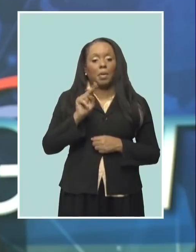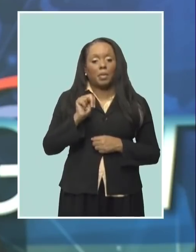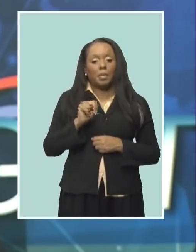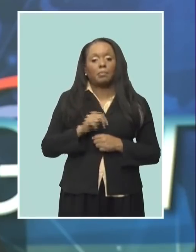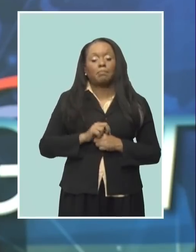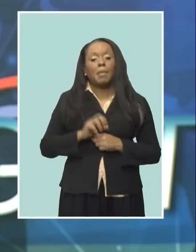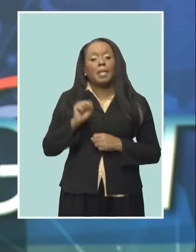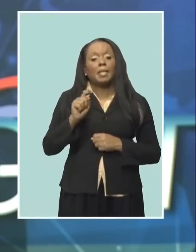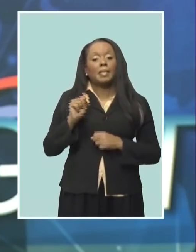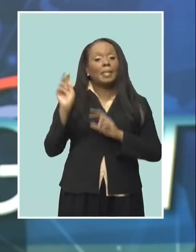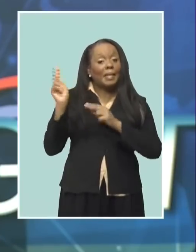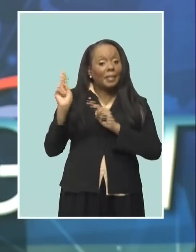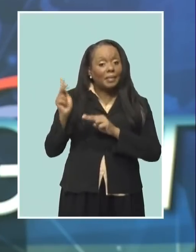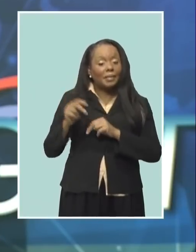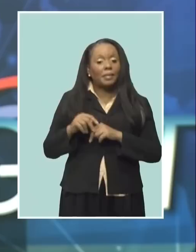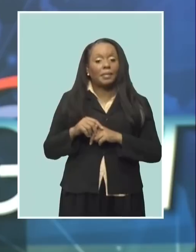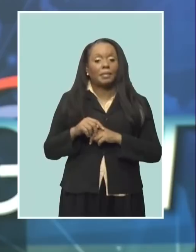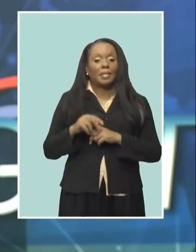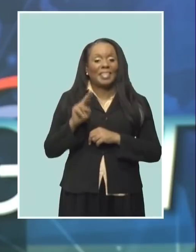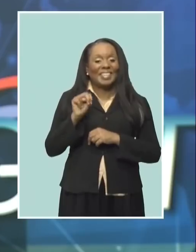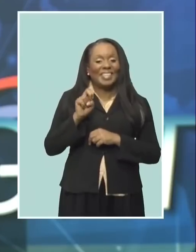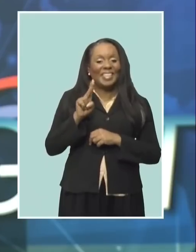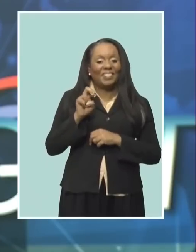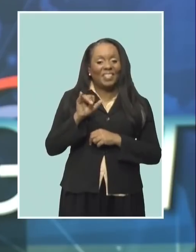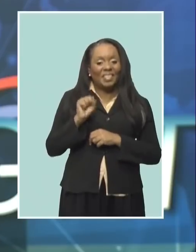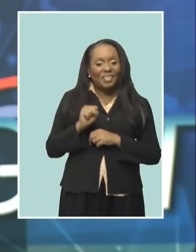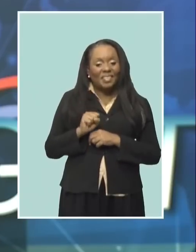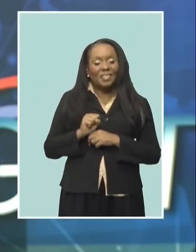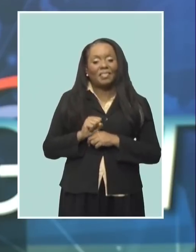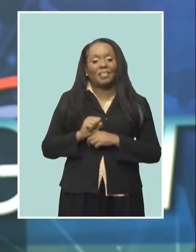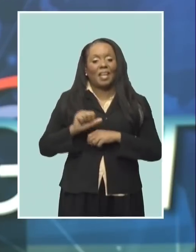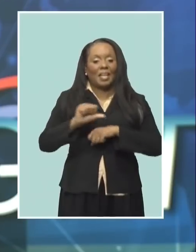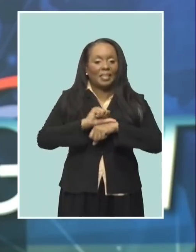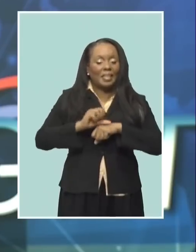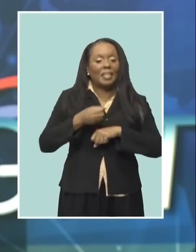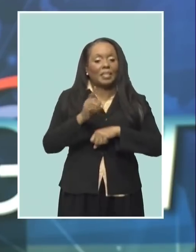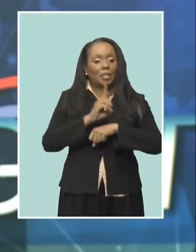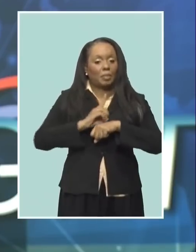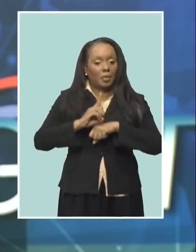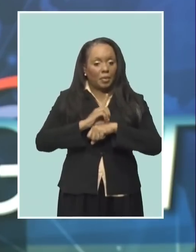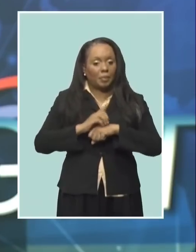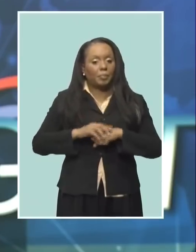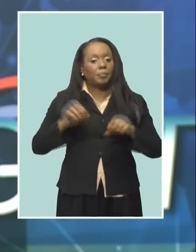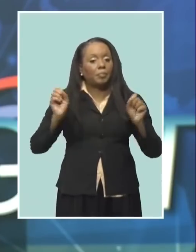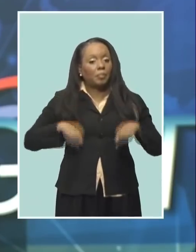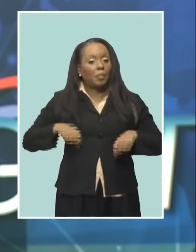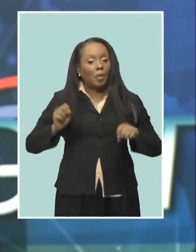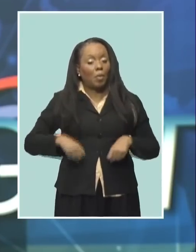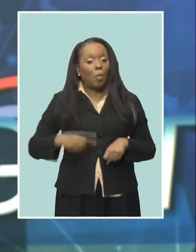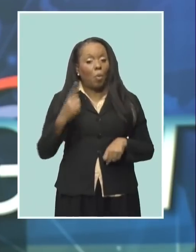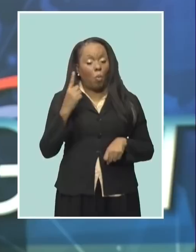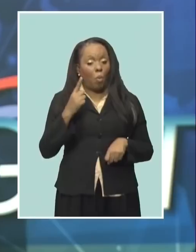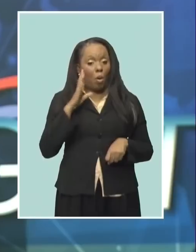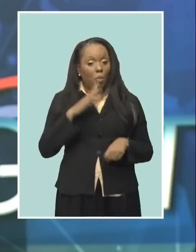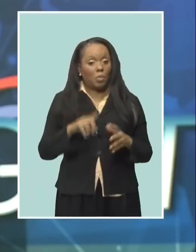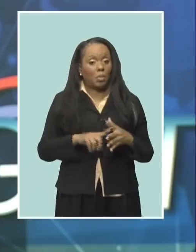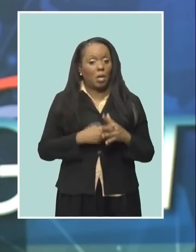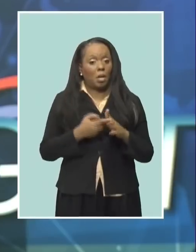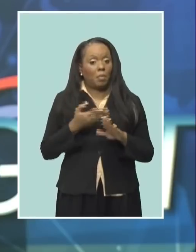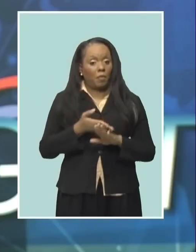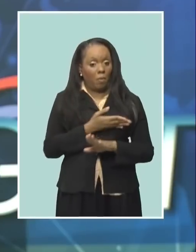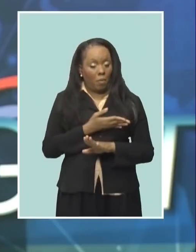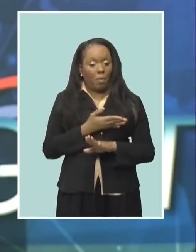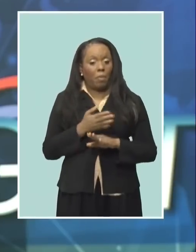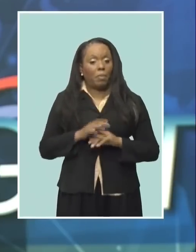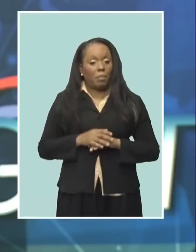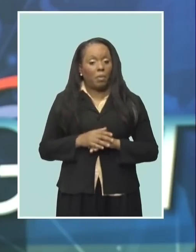Nevis, Antigua, and Dominica. The company tells CBC News it is possible for one route to start before the other, and